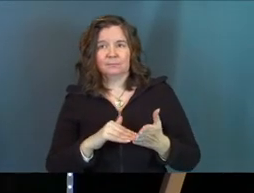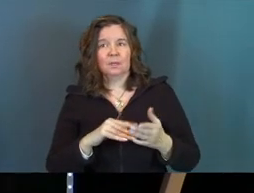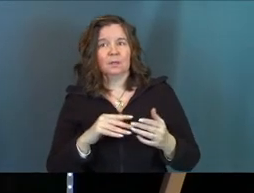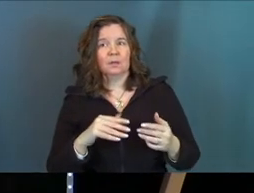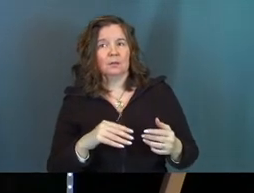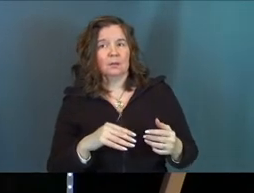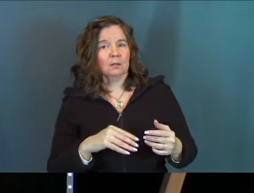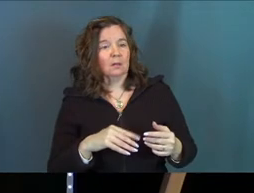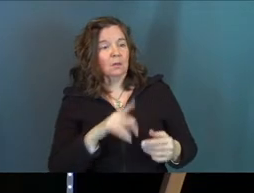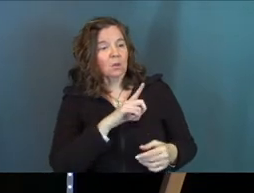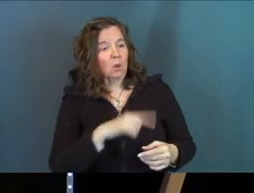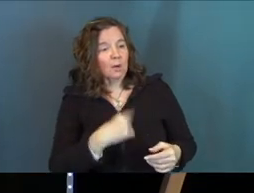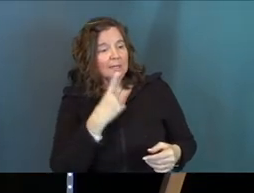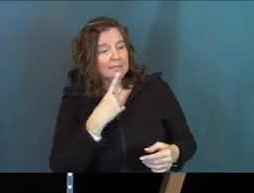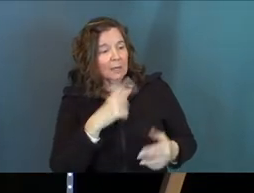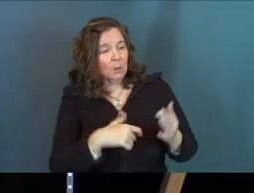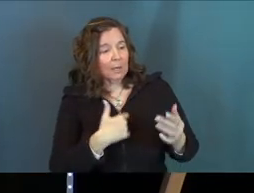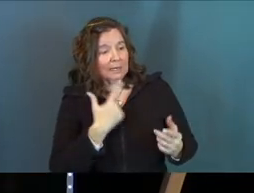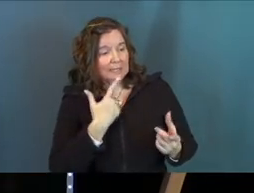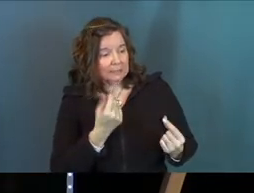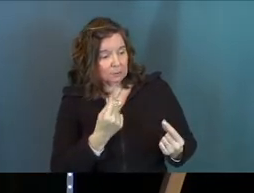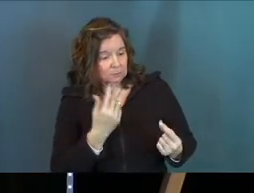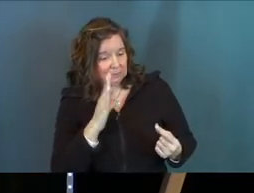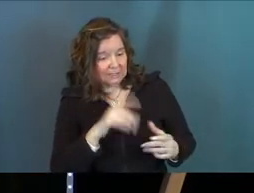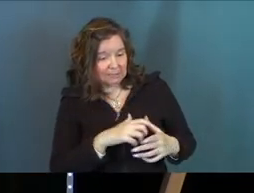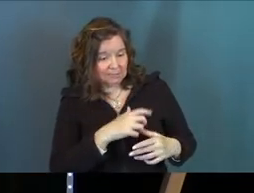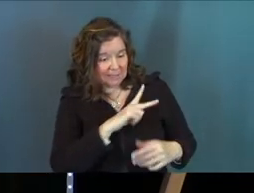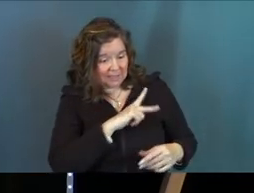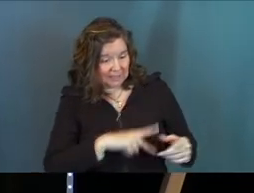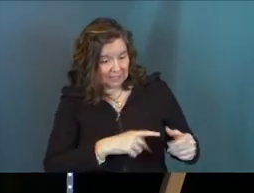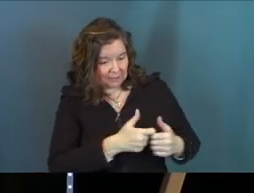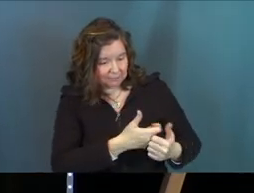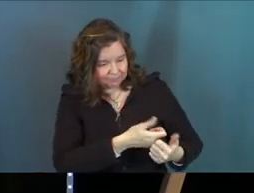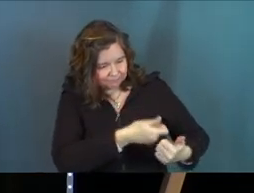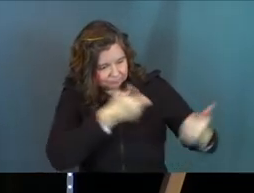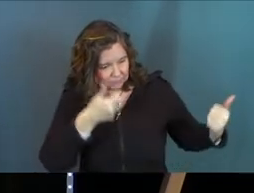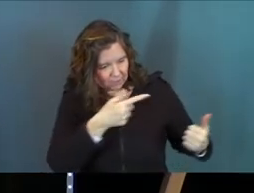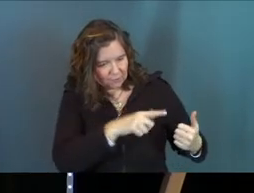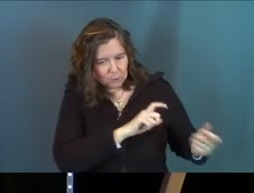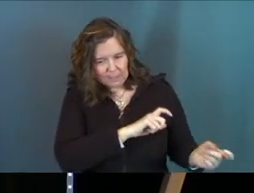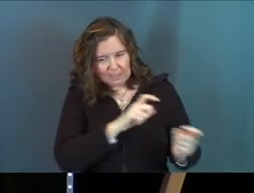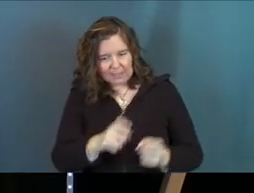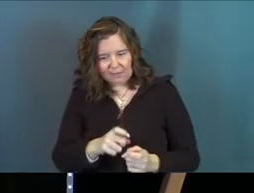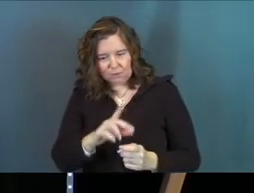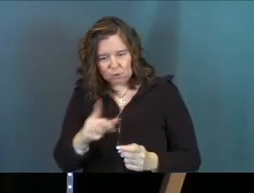The Lord has done just as he said he would. He has torn the kingdom from you and given it to your rival David.